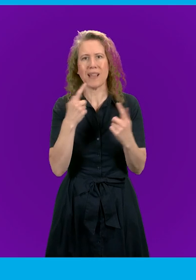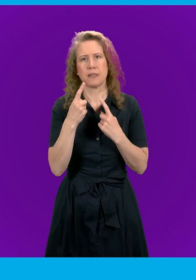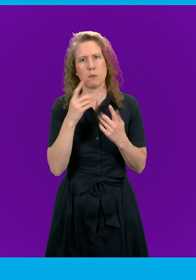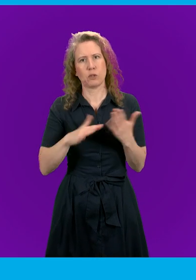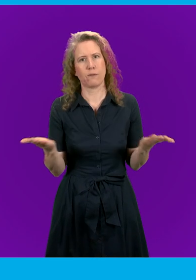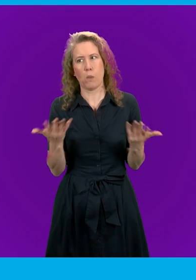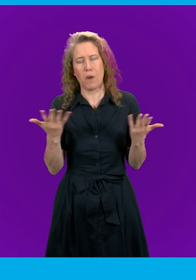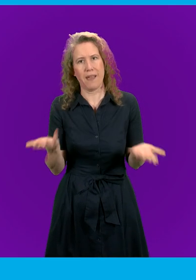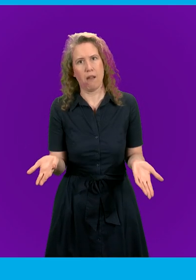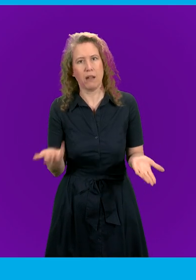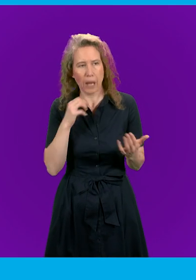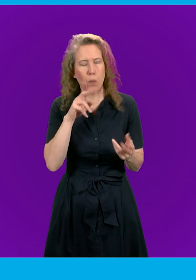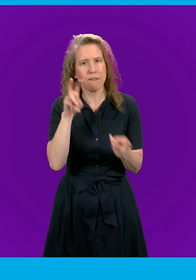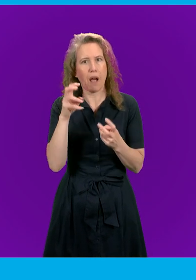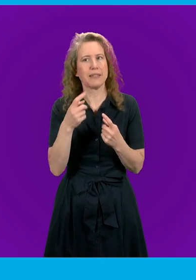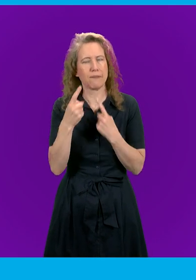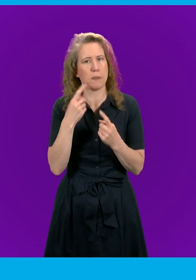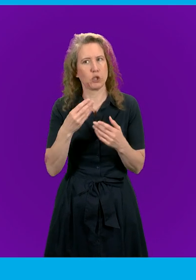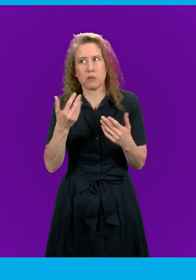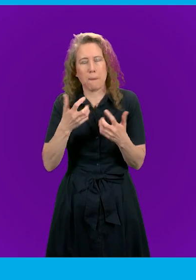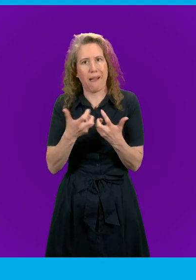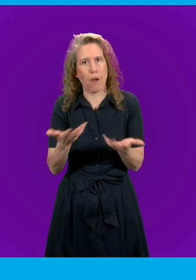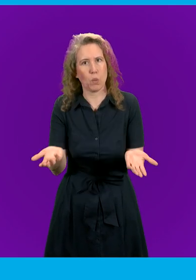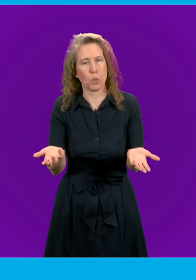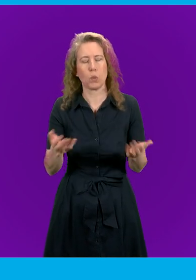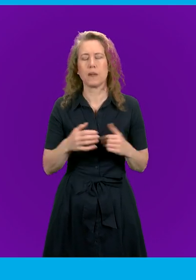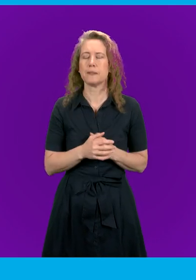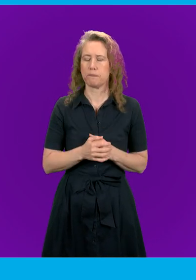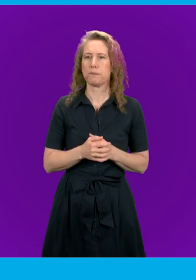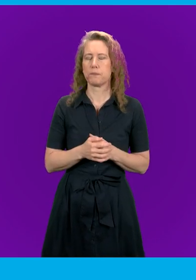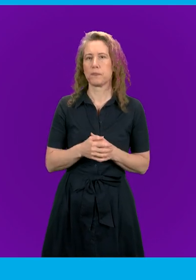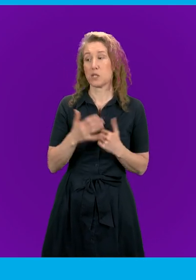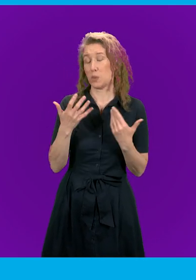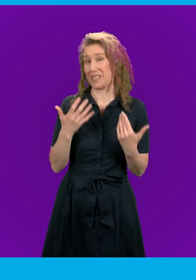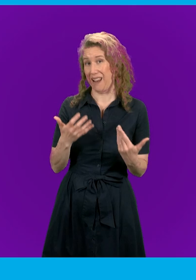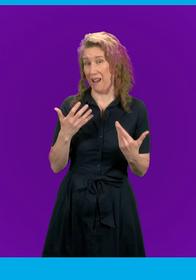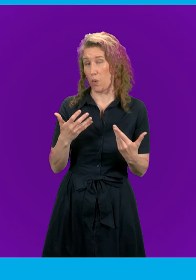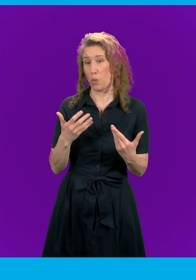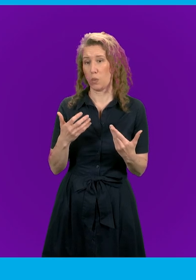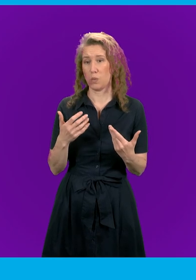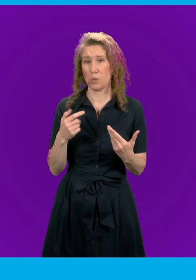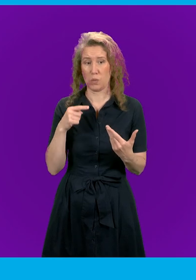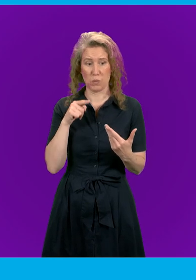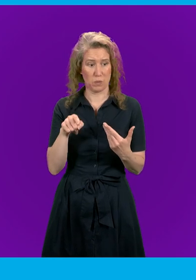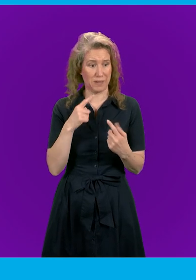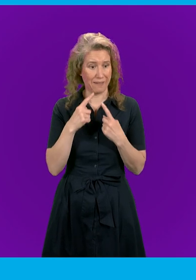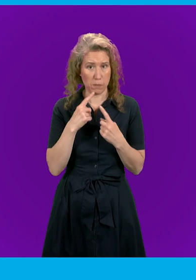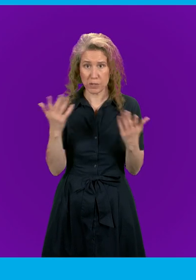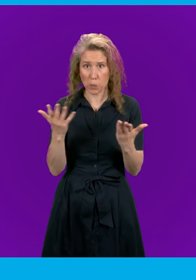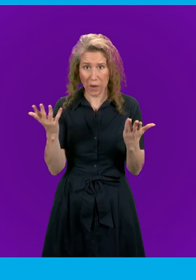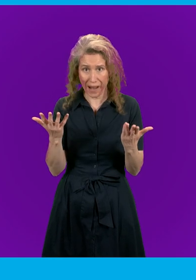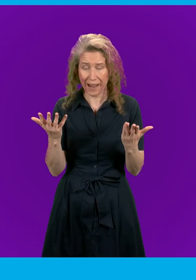young people find ways to get information. And so now, you know, that information